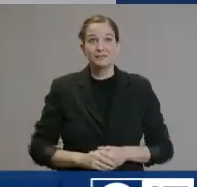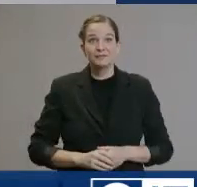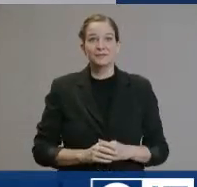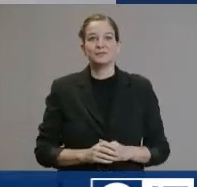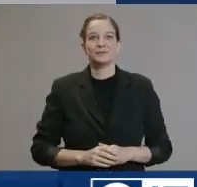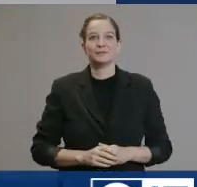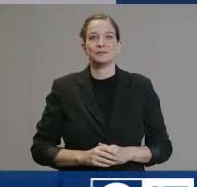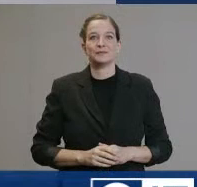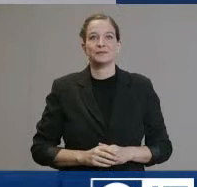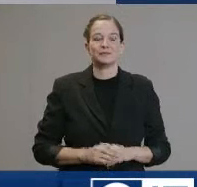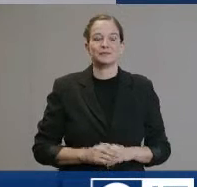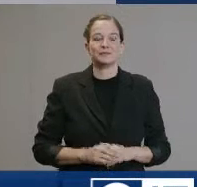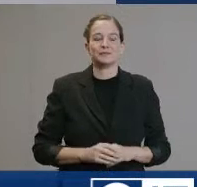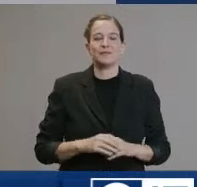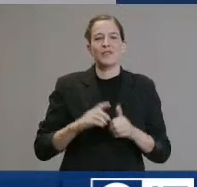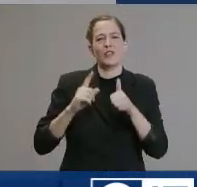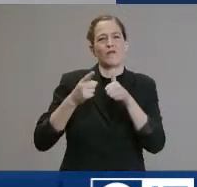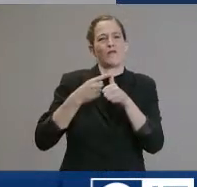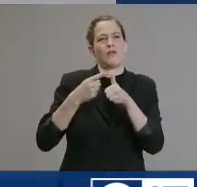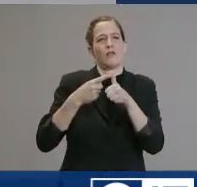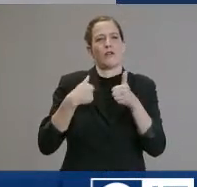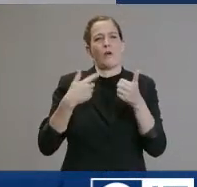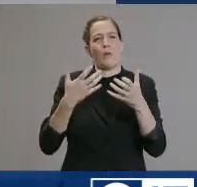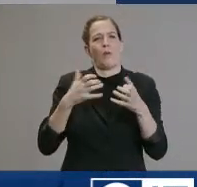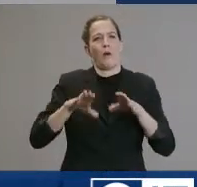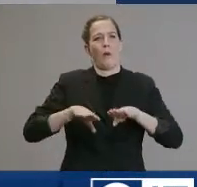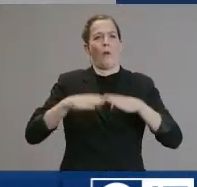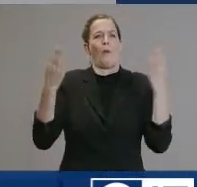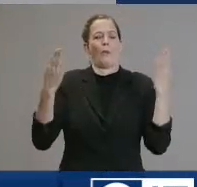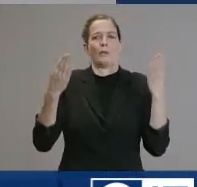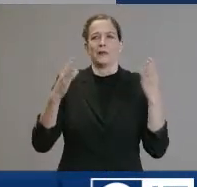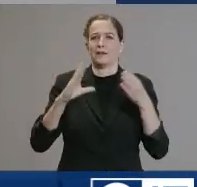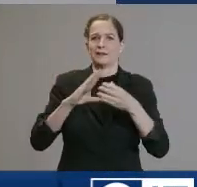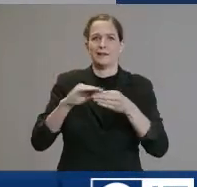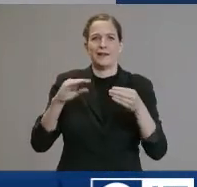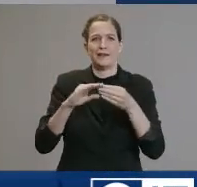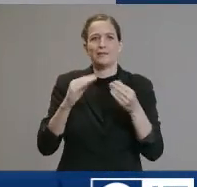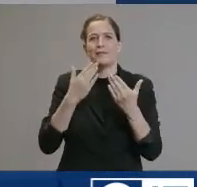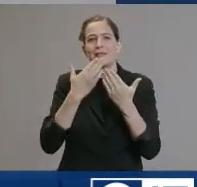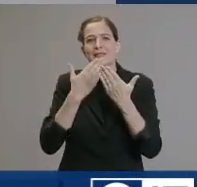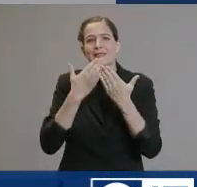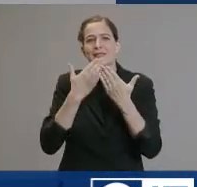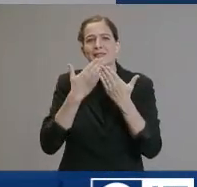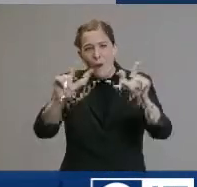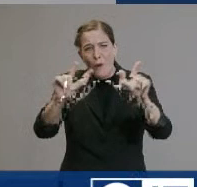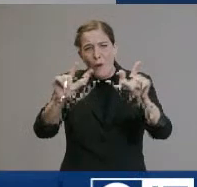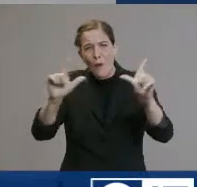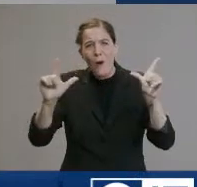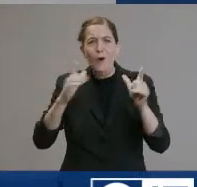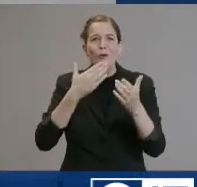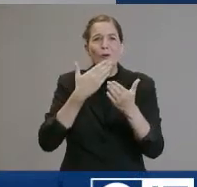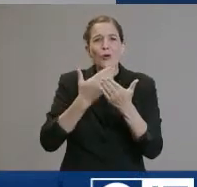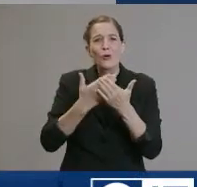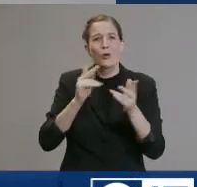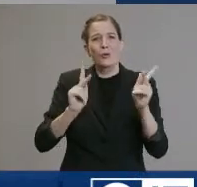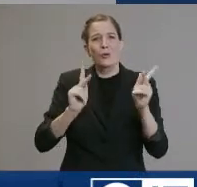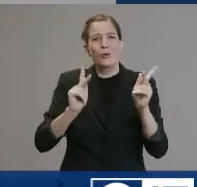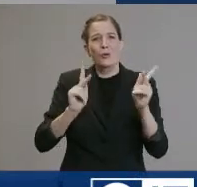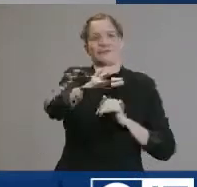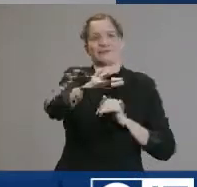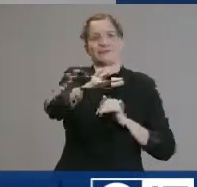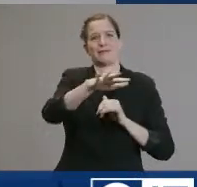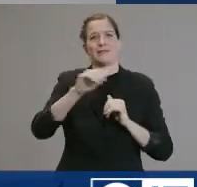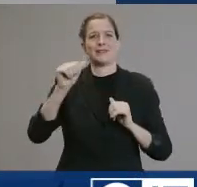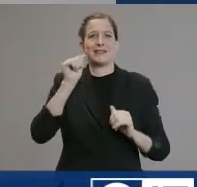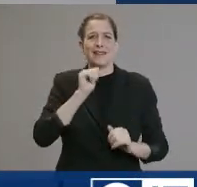just saying thank you to all the good people of Arizona. It's been an incredibly difficult several months,